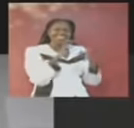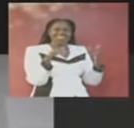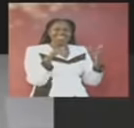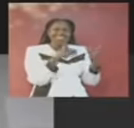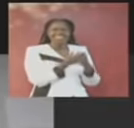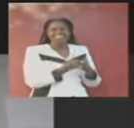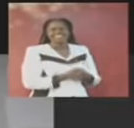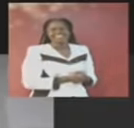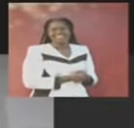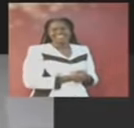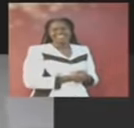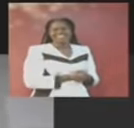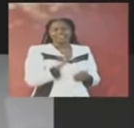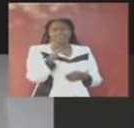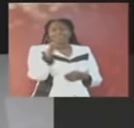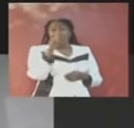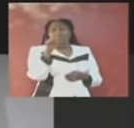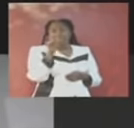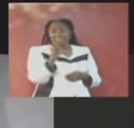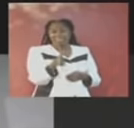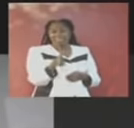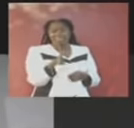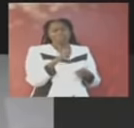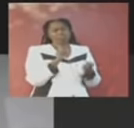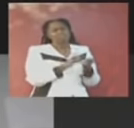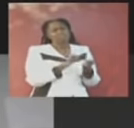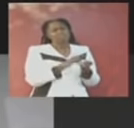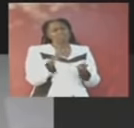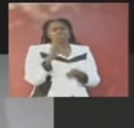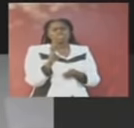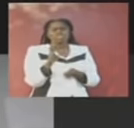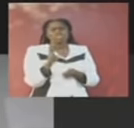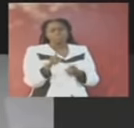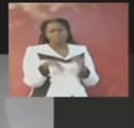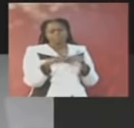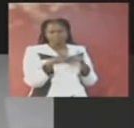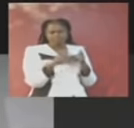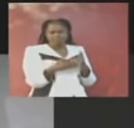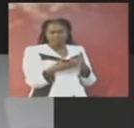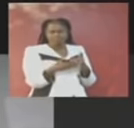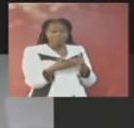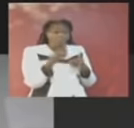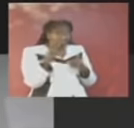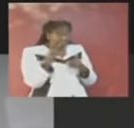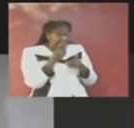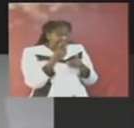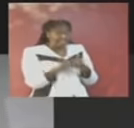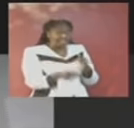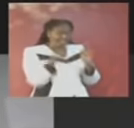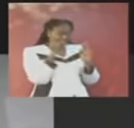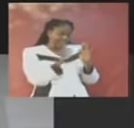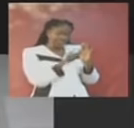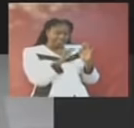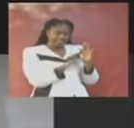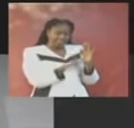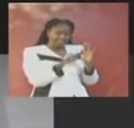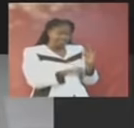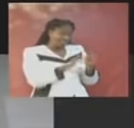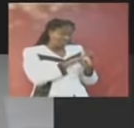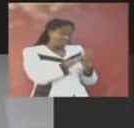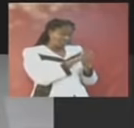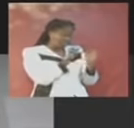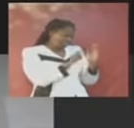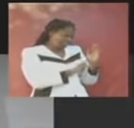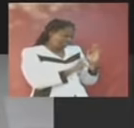Limited. Okay, so my first question, Dr. Richards. Active cases continue to go down relatively, but we are bringing on these